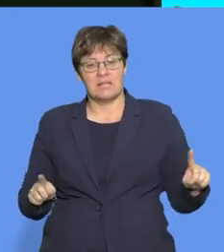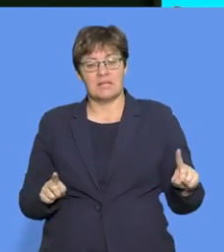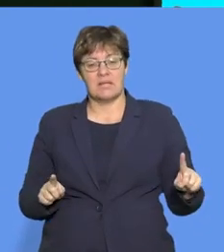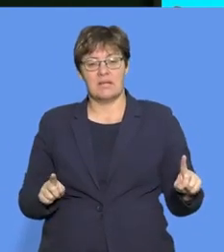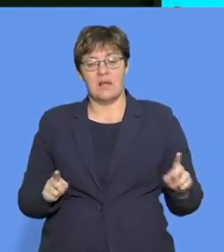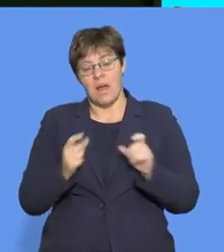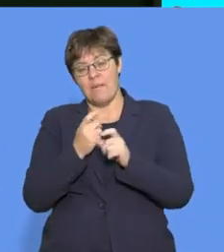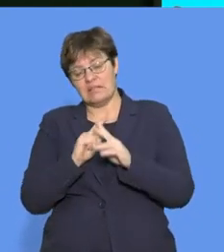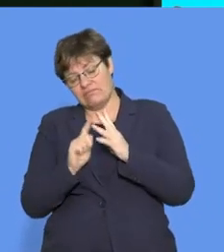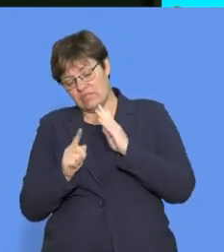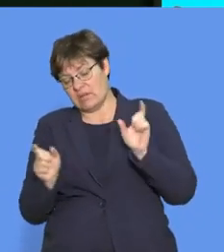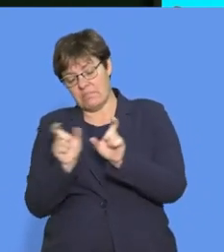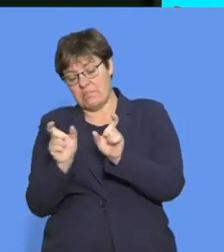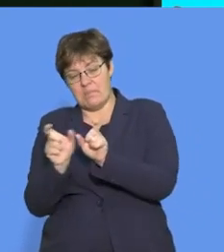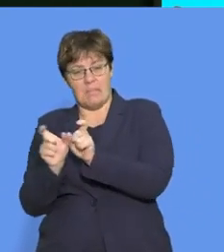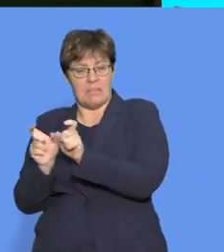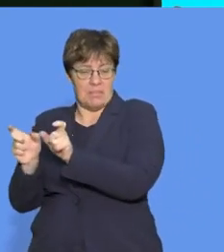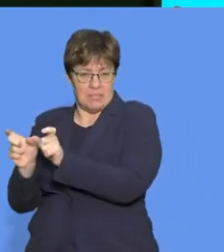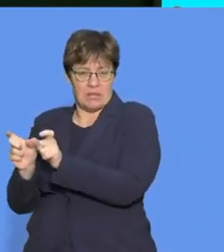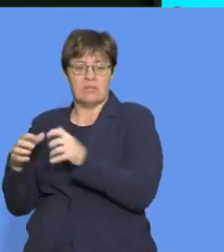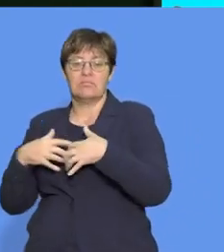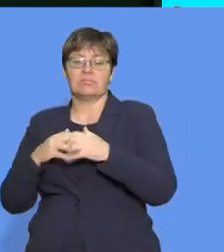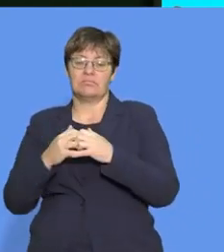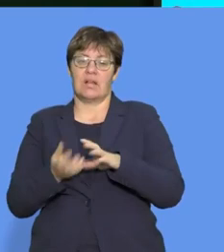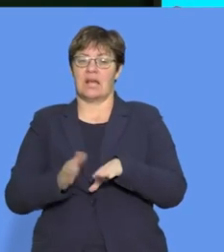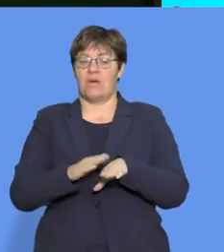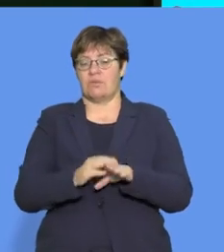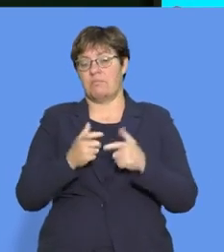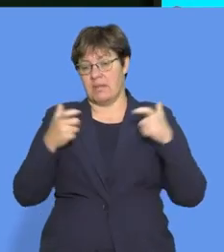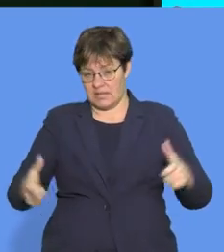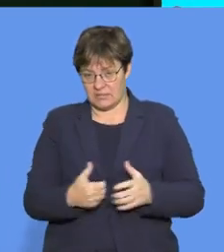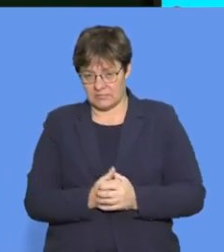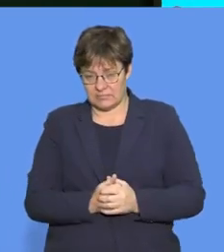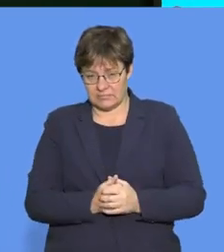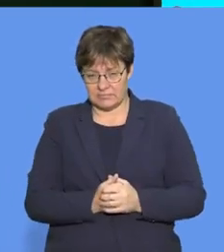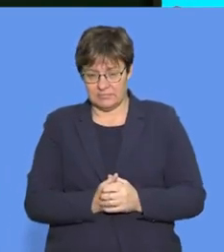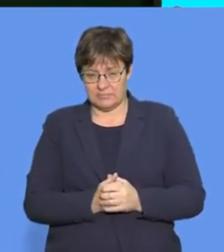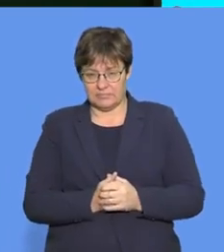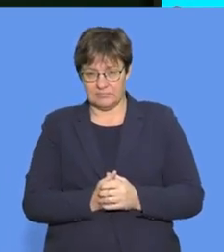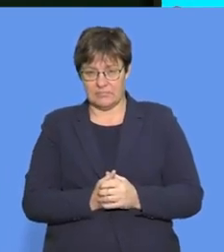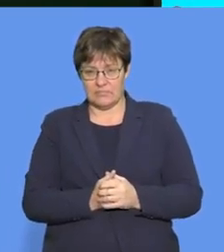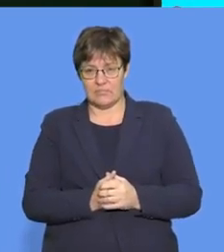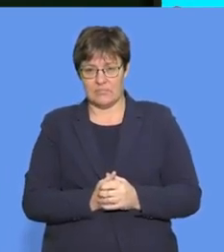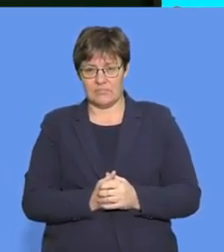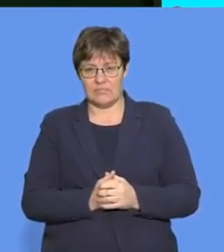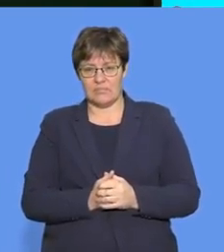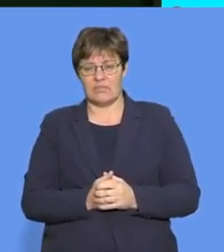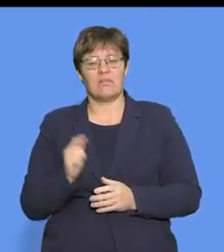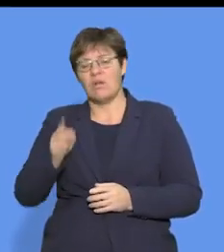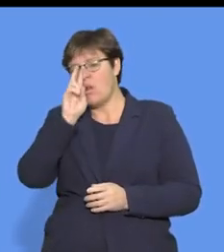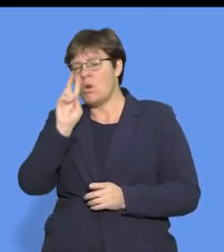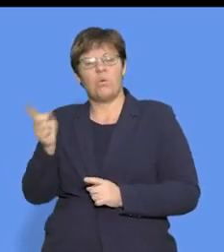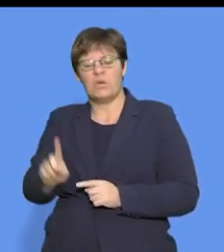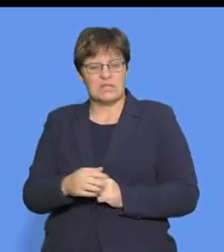put cells, multiple cells in series to get a bigger and bigger current. That's not our problem. What does this galvanic